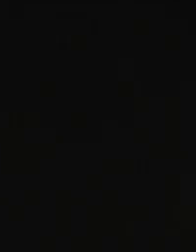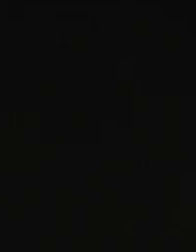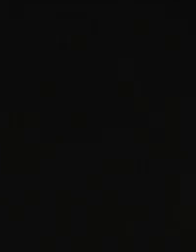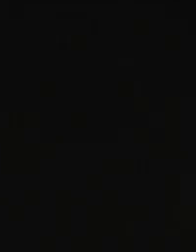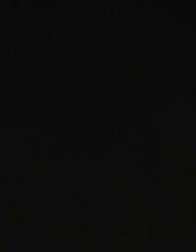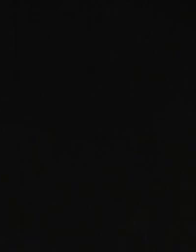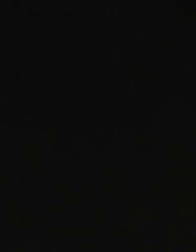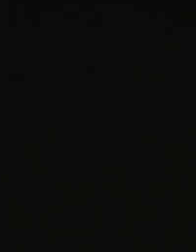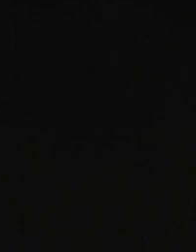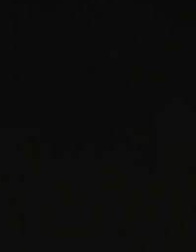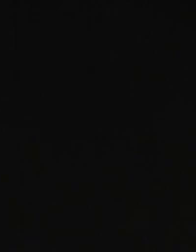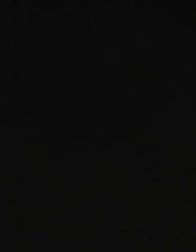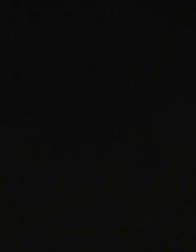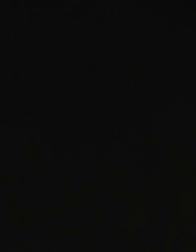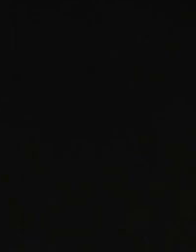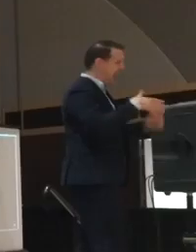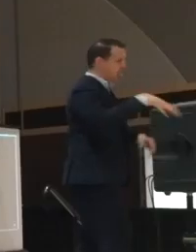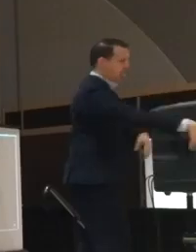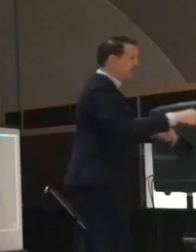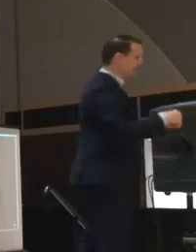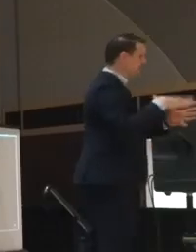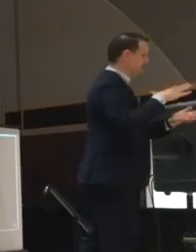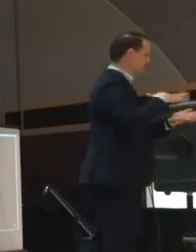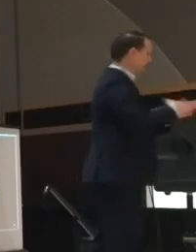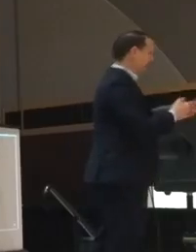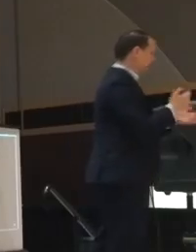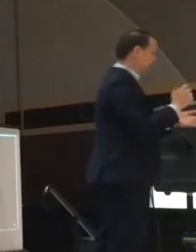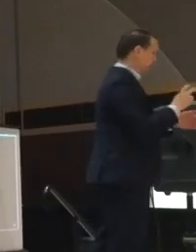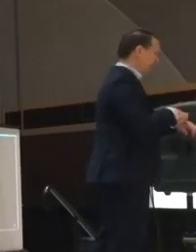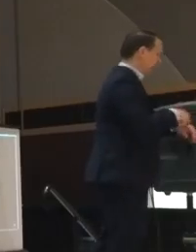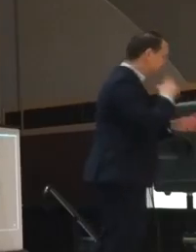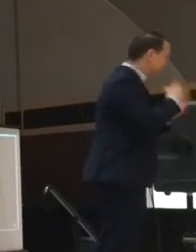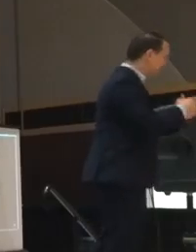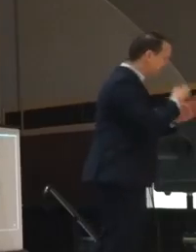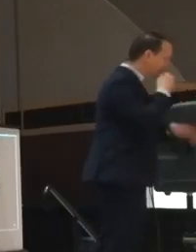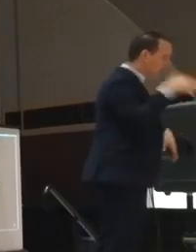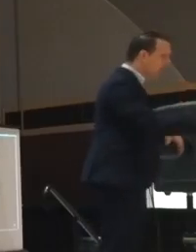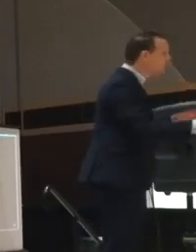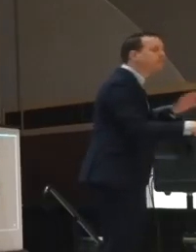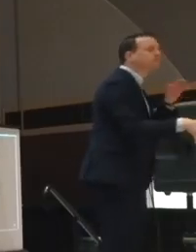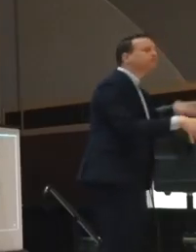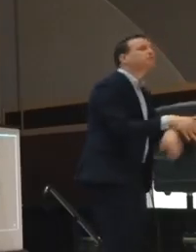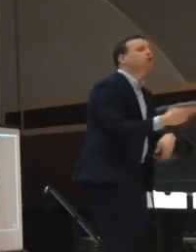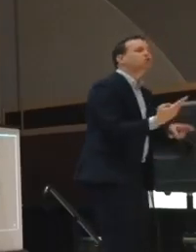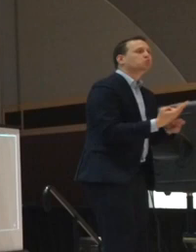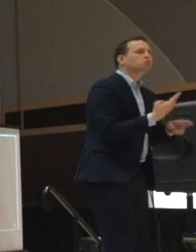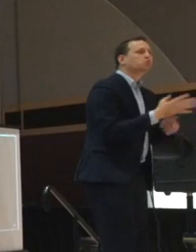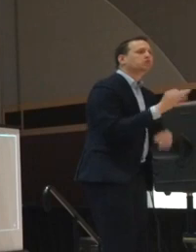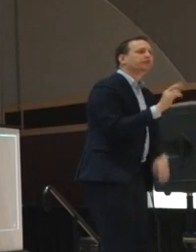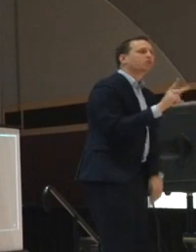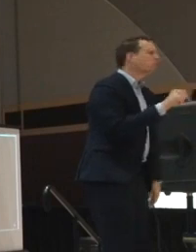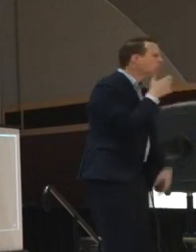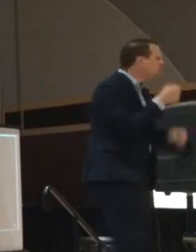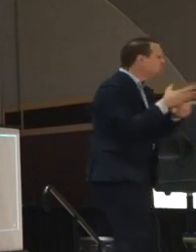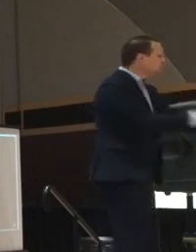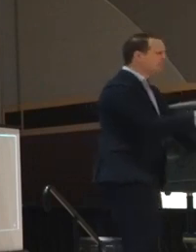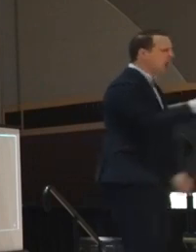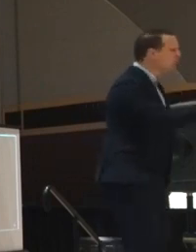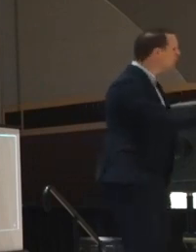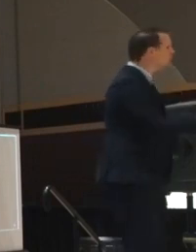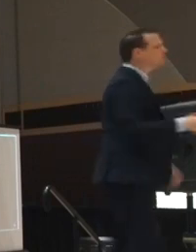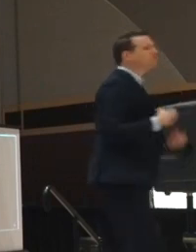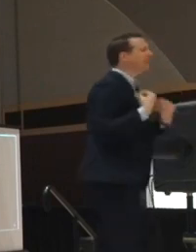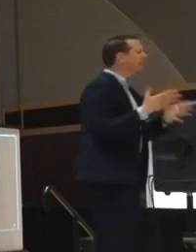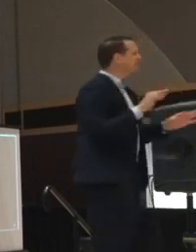hand in the mashed potatoes, you say, use the fork. Don't scream no, give